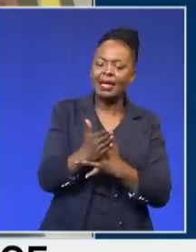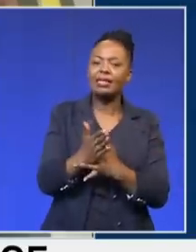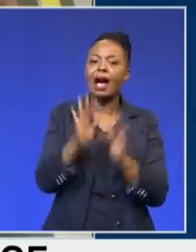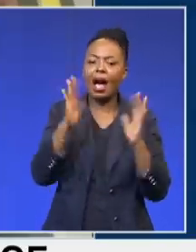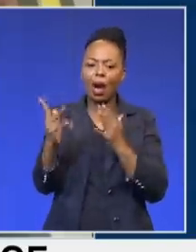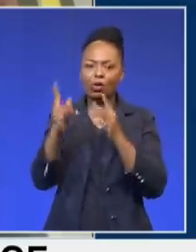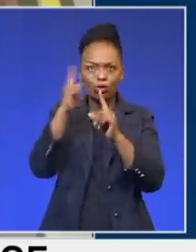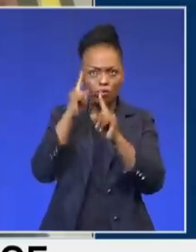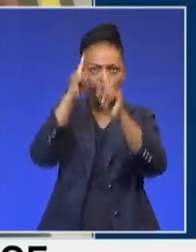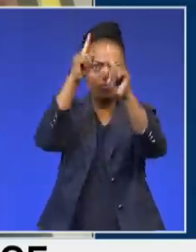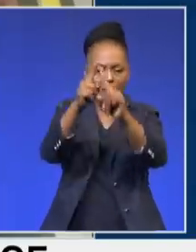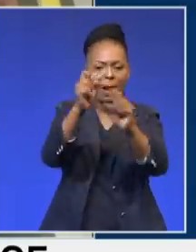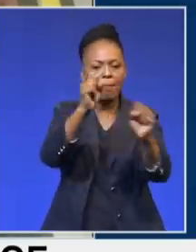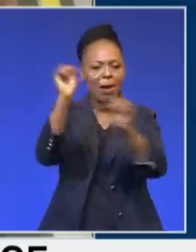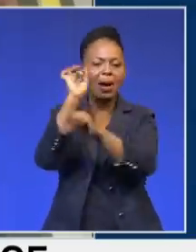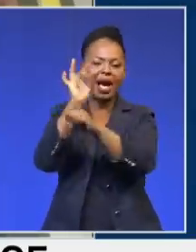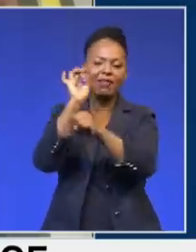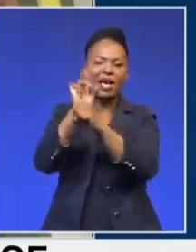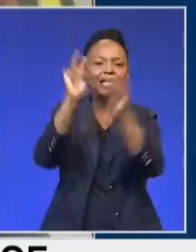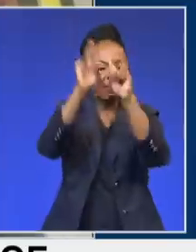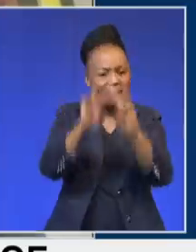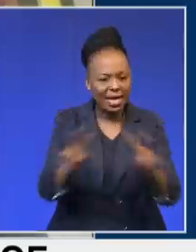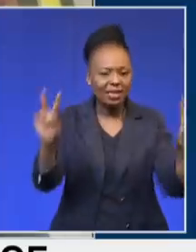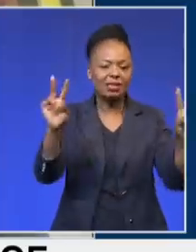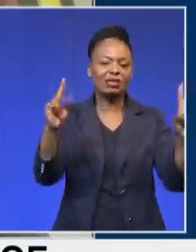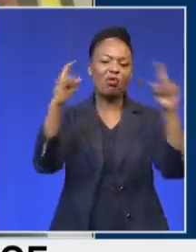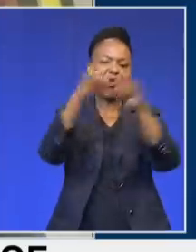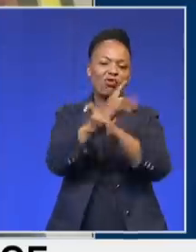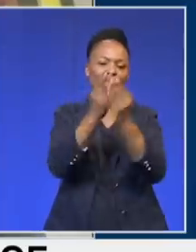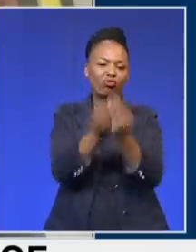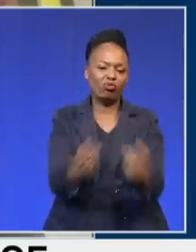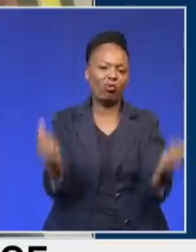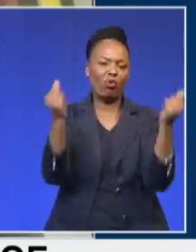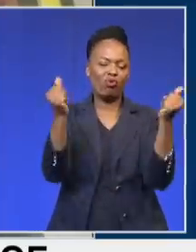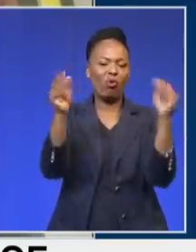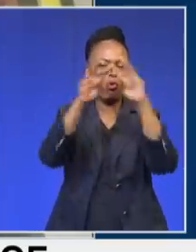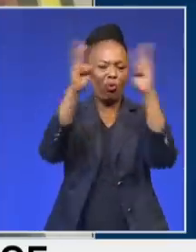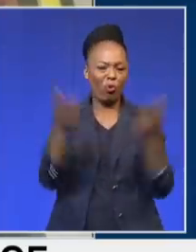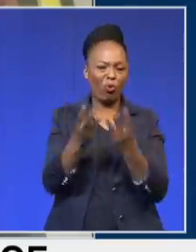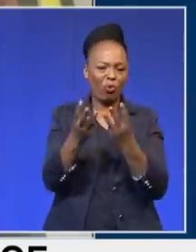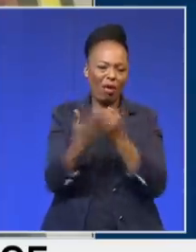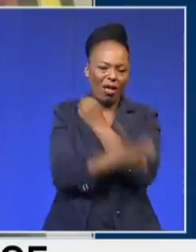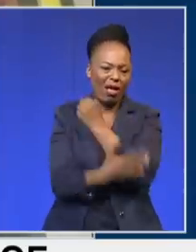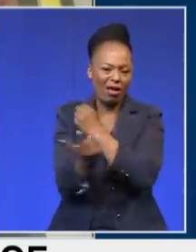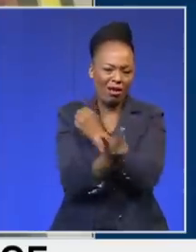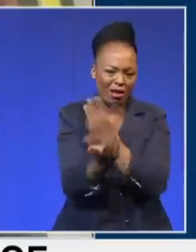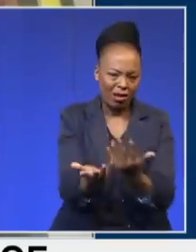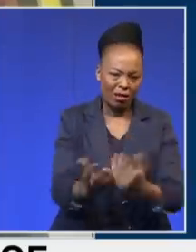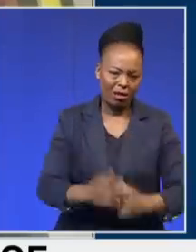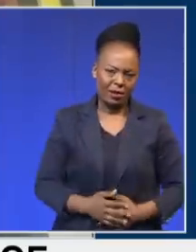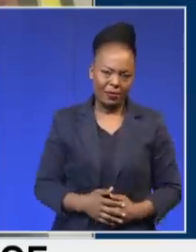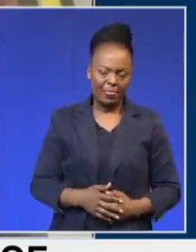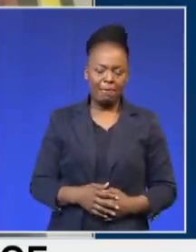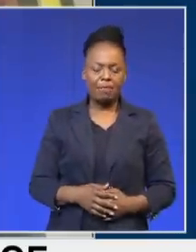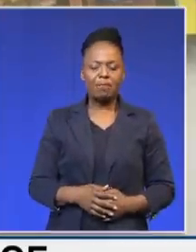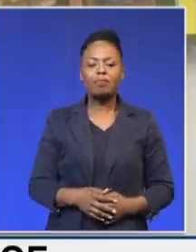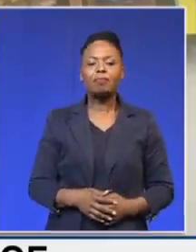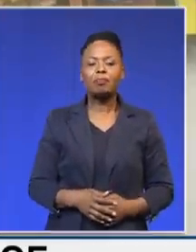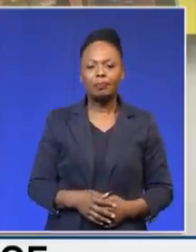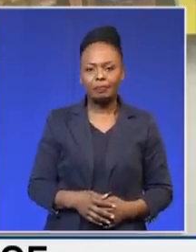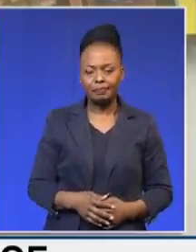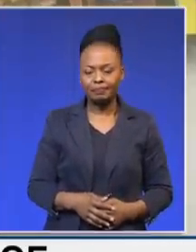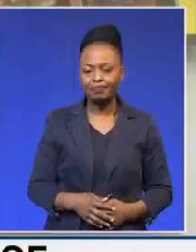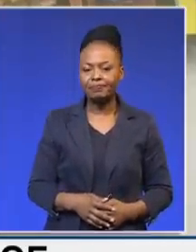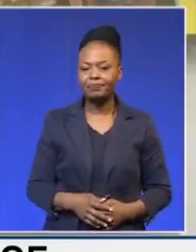resolution to the conflict, to the war, so that there can be peace in that area. Minister,